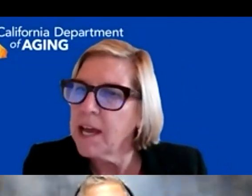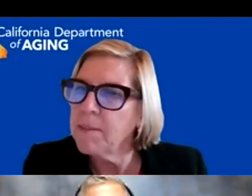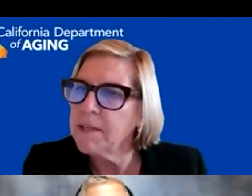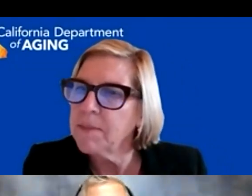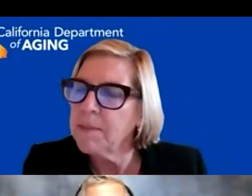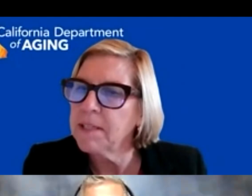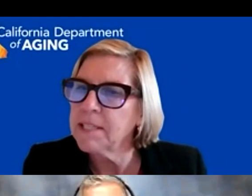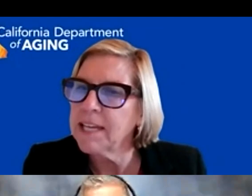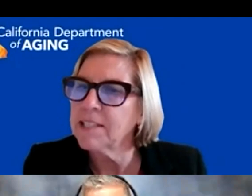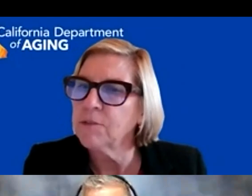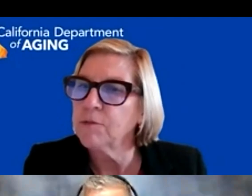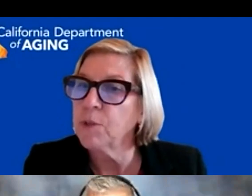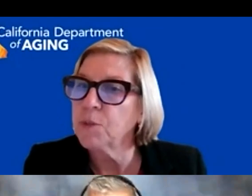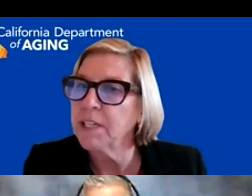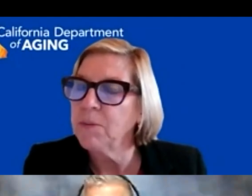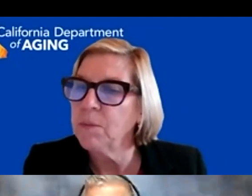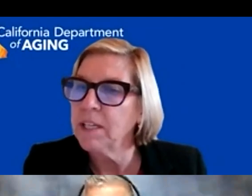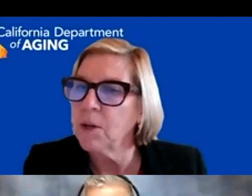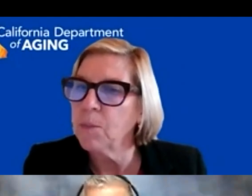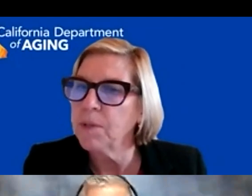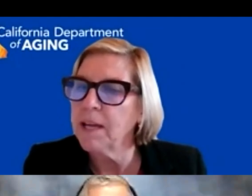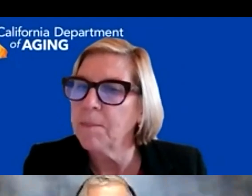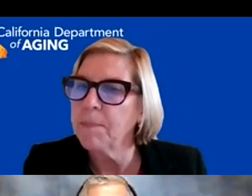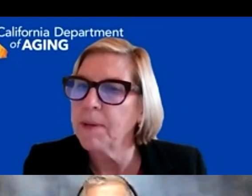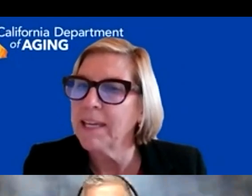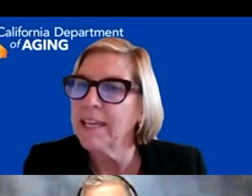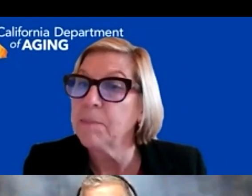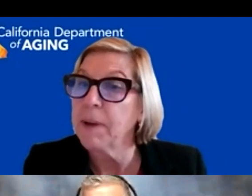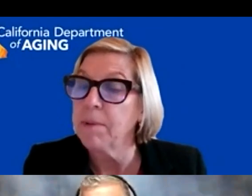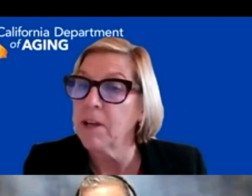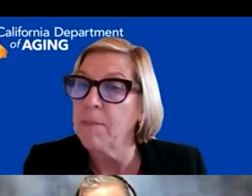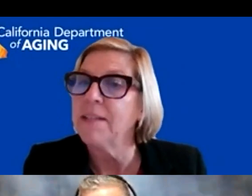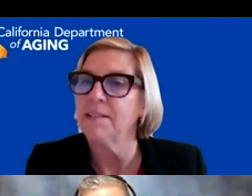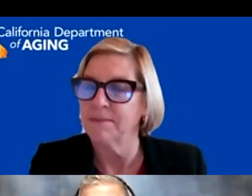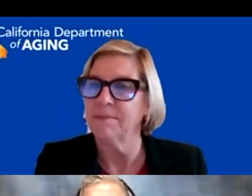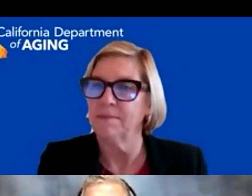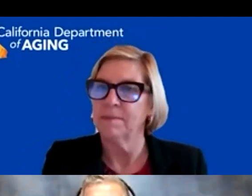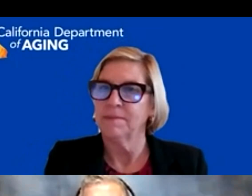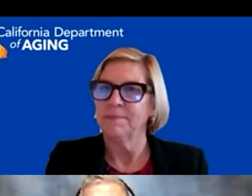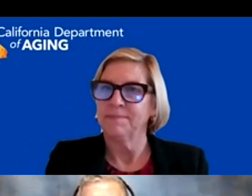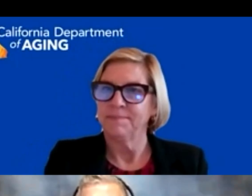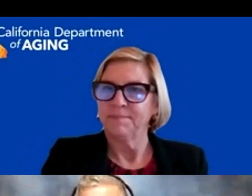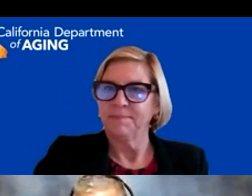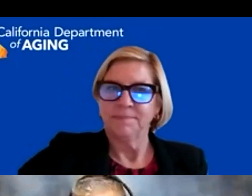bit of time and maybe take until 4:20 when we can open it up again to public comment.